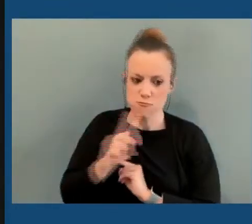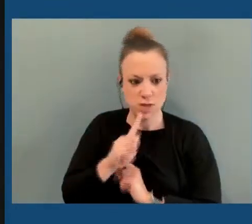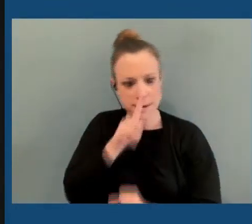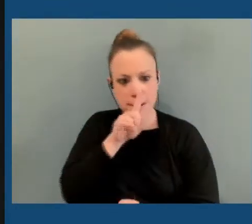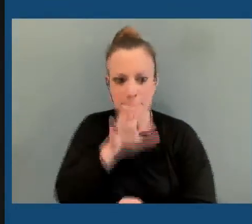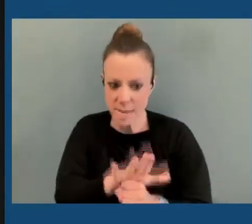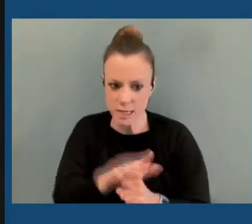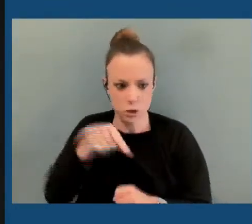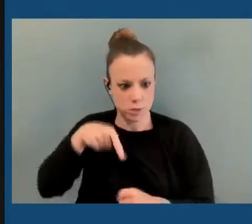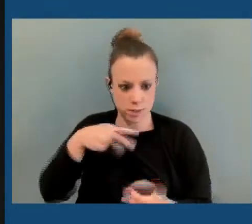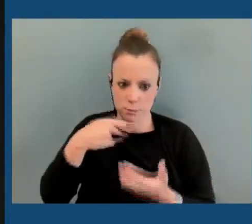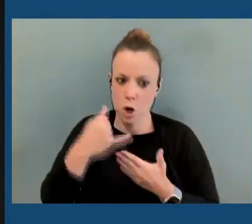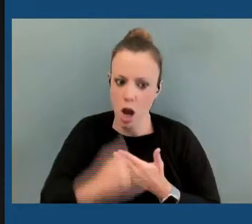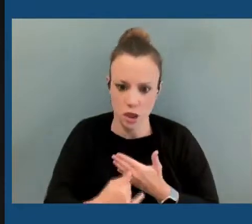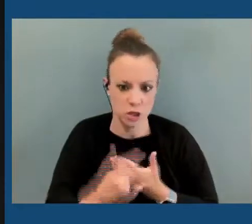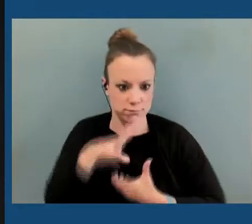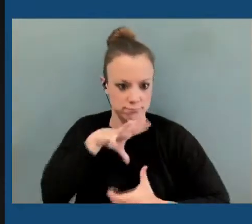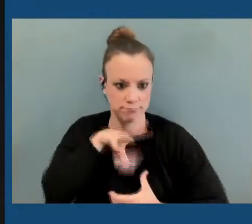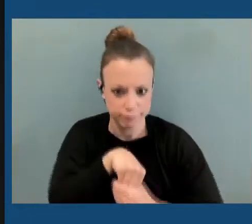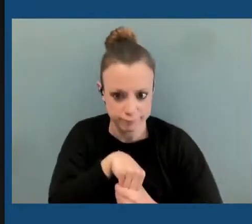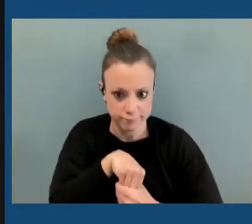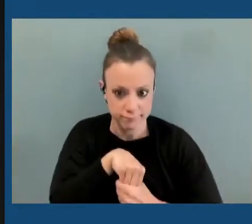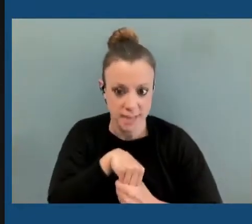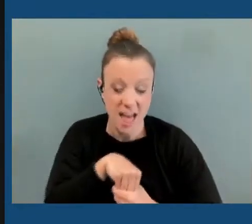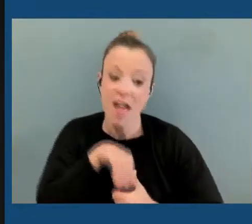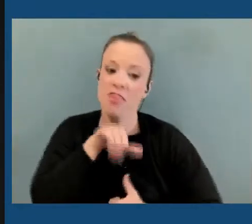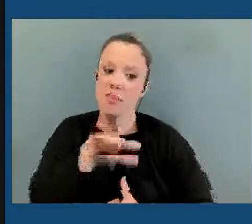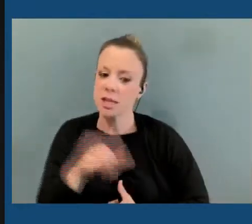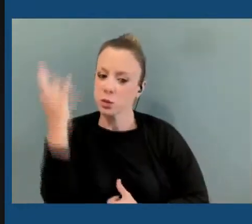I'm kind of on the tail end, that's why I'm the last speaker.